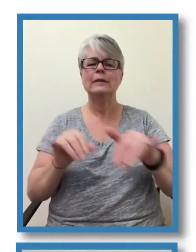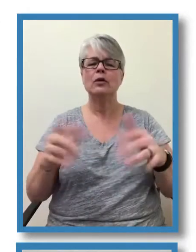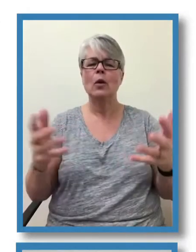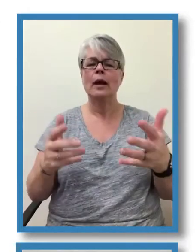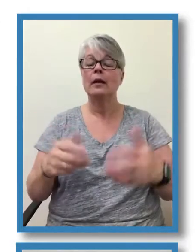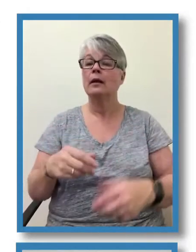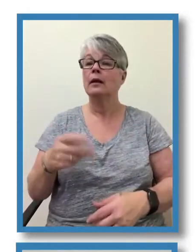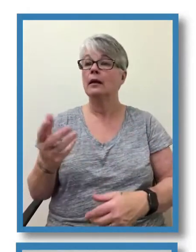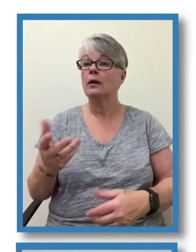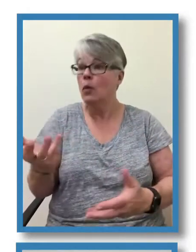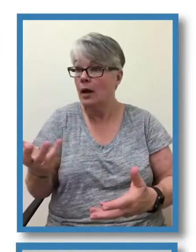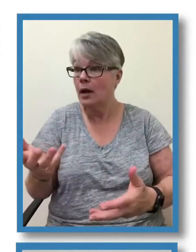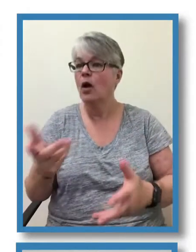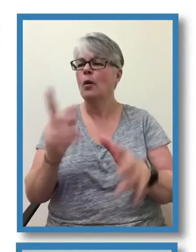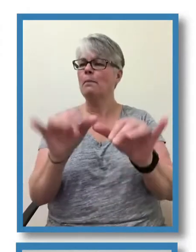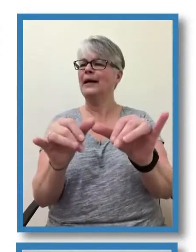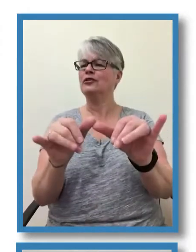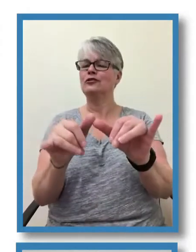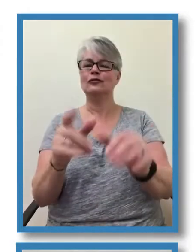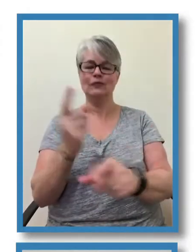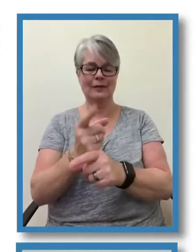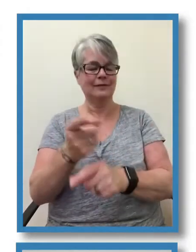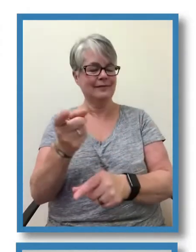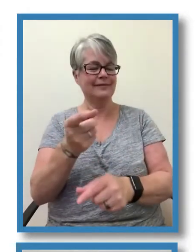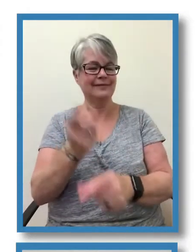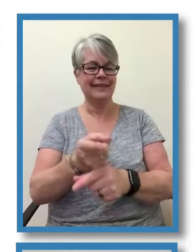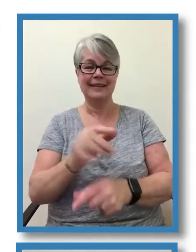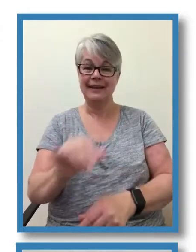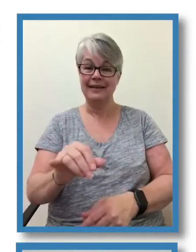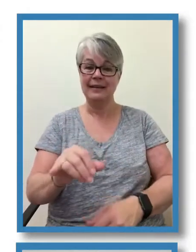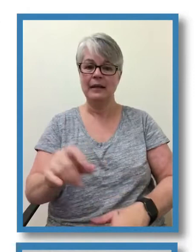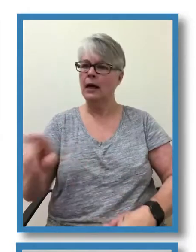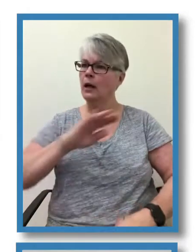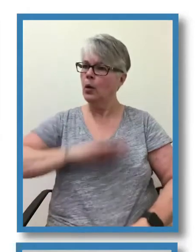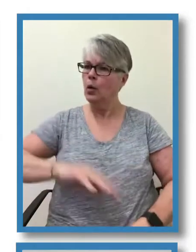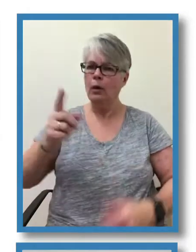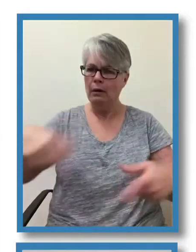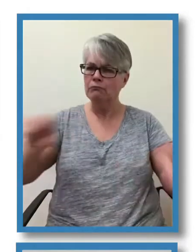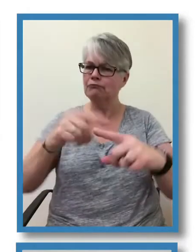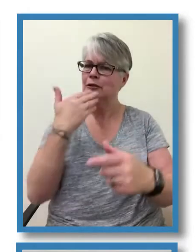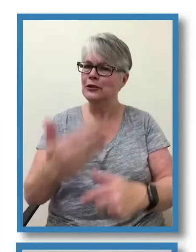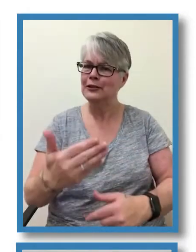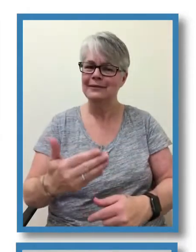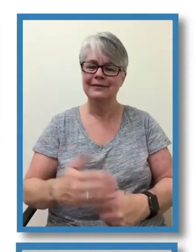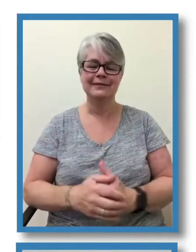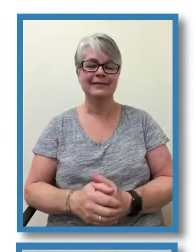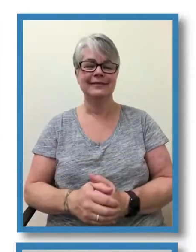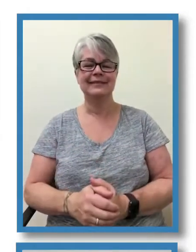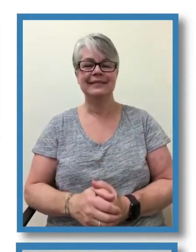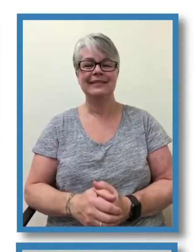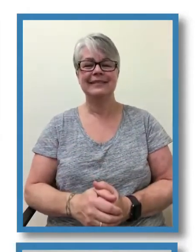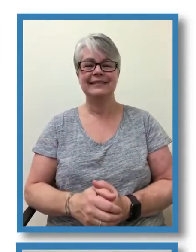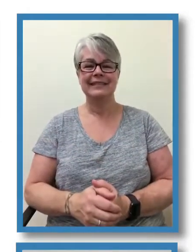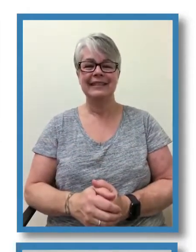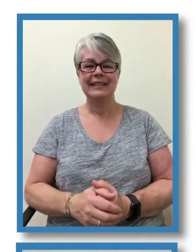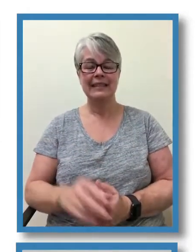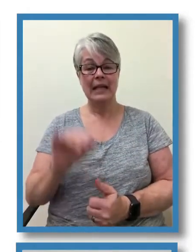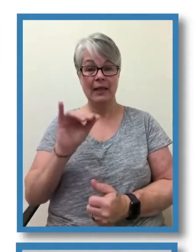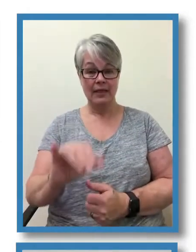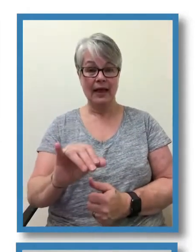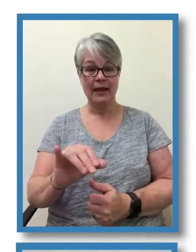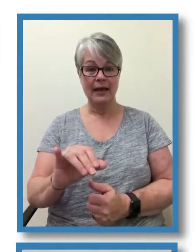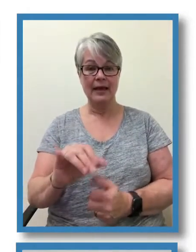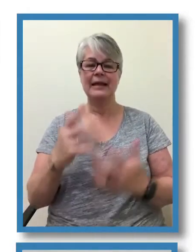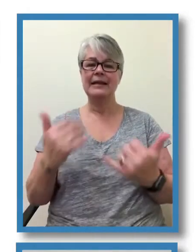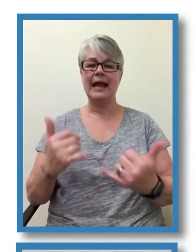we're really getting into audience participation now. So, okay, so let's see, try this next bit. See, collectively, if you can come up with, what were